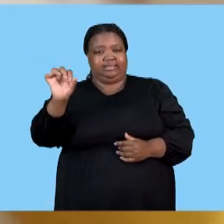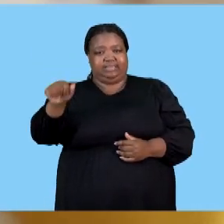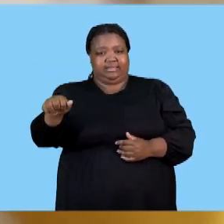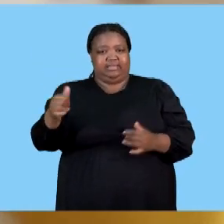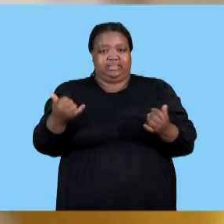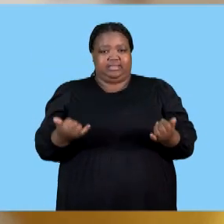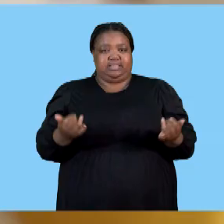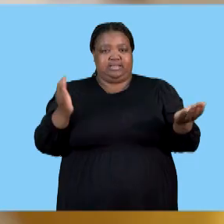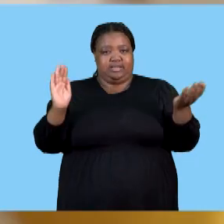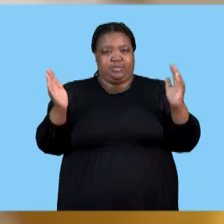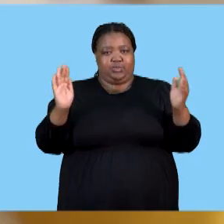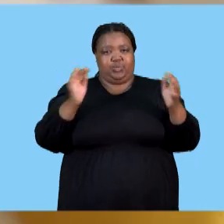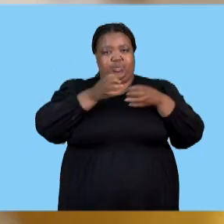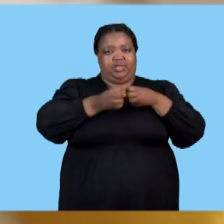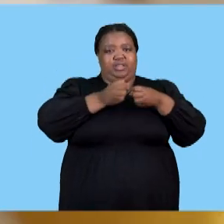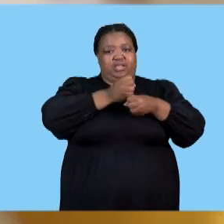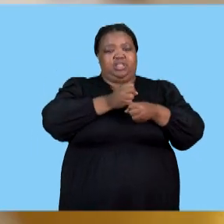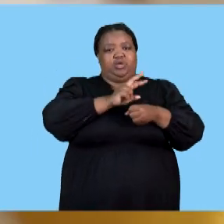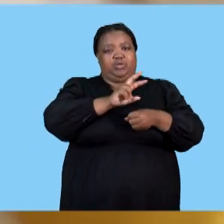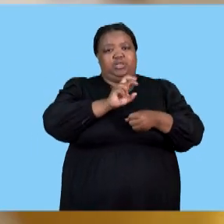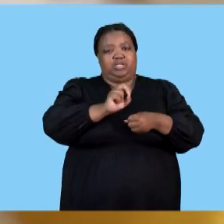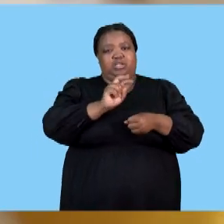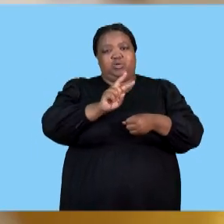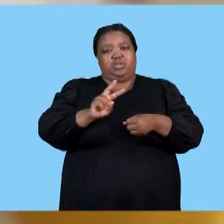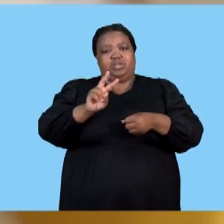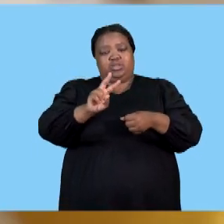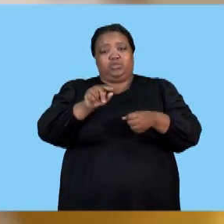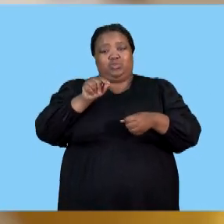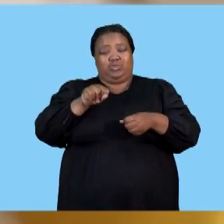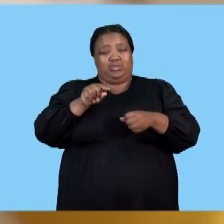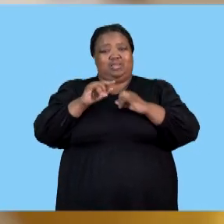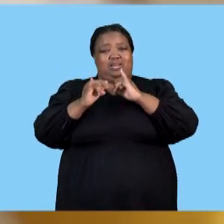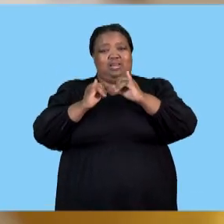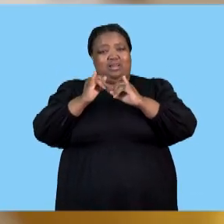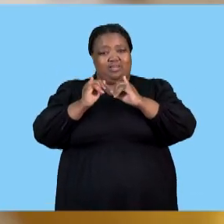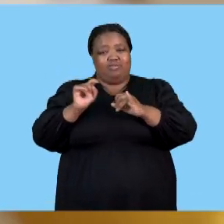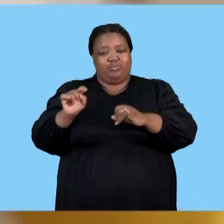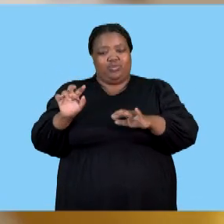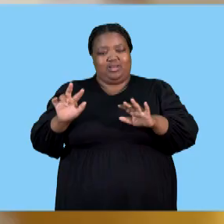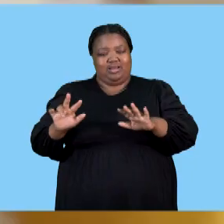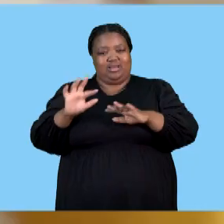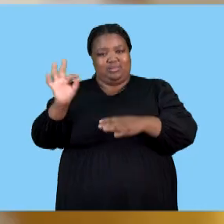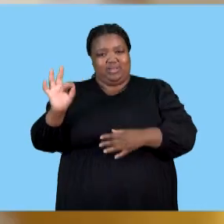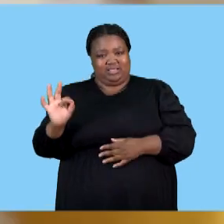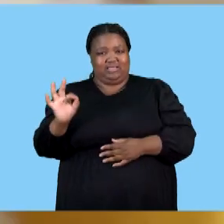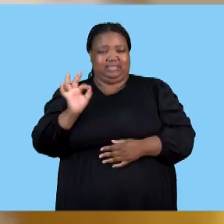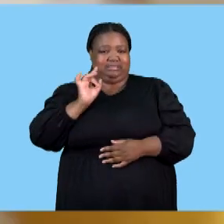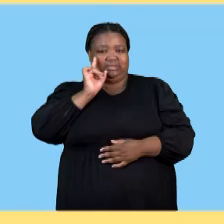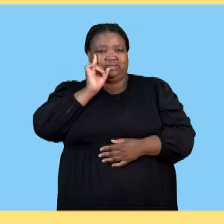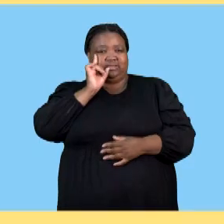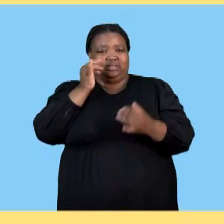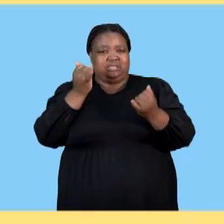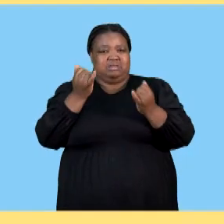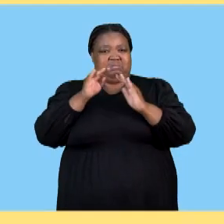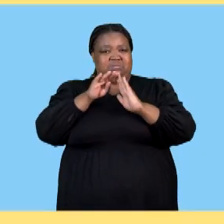9.85%. So we're comparing it with 2022, where it was 11.8%. What do you see there? You can see that it